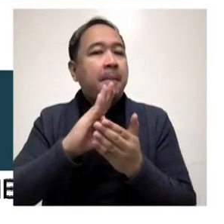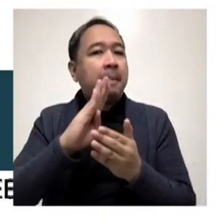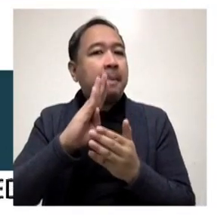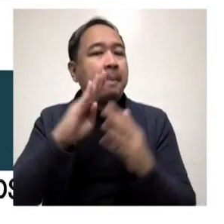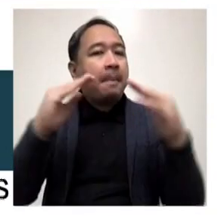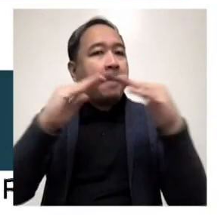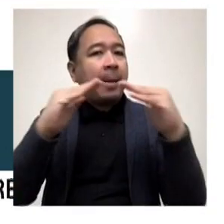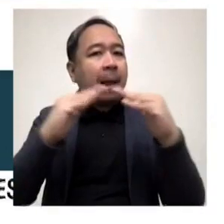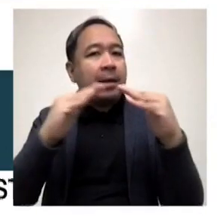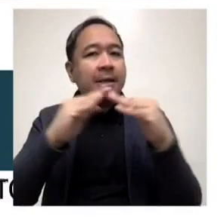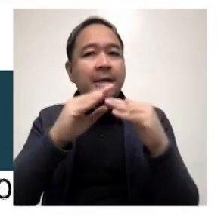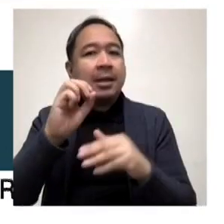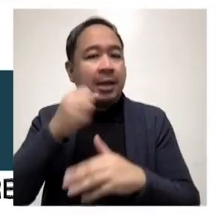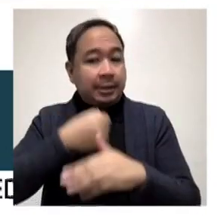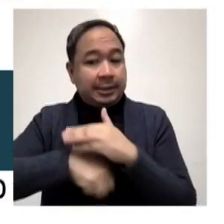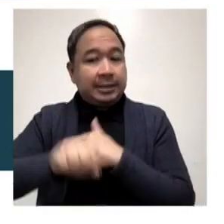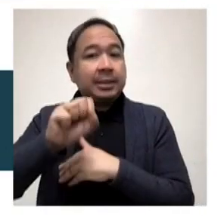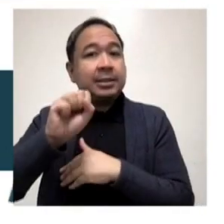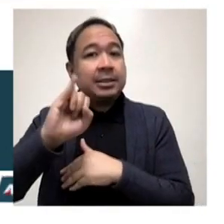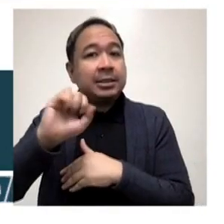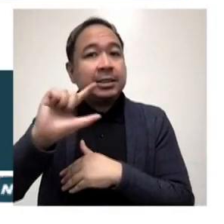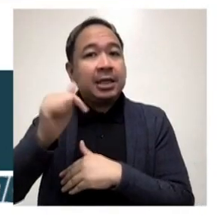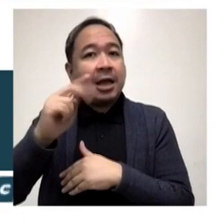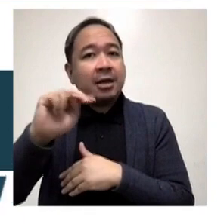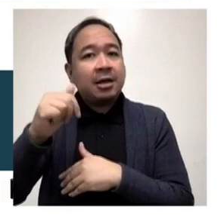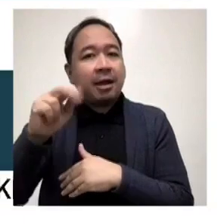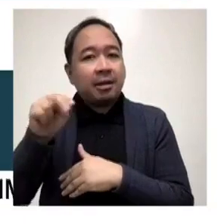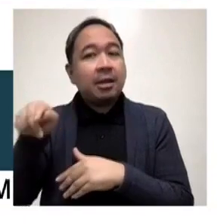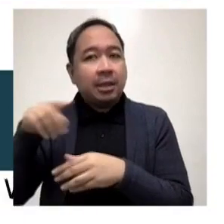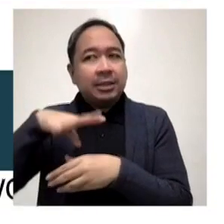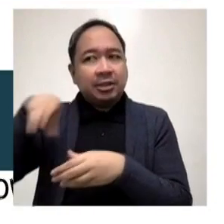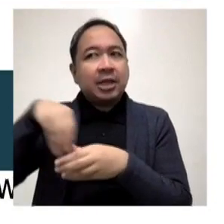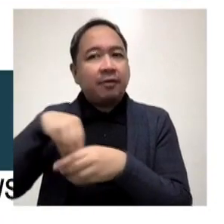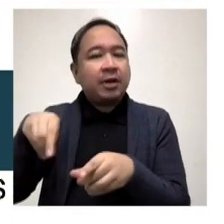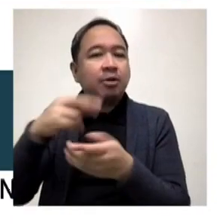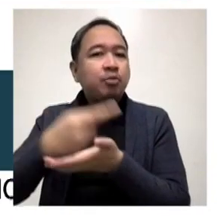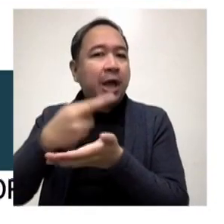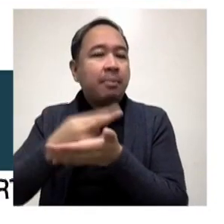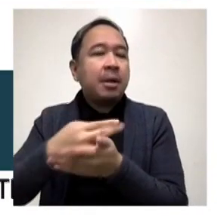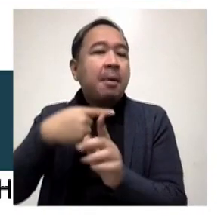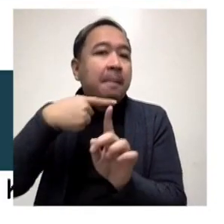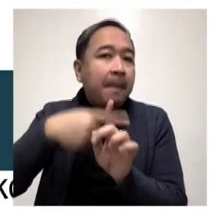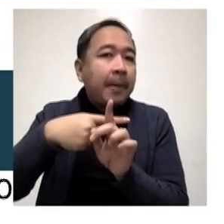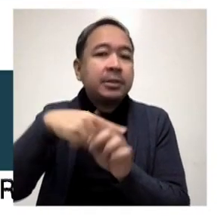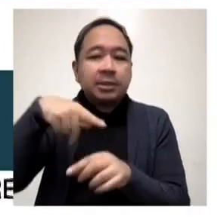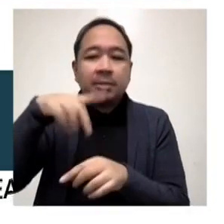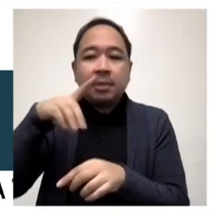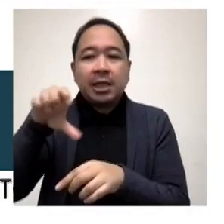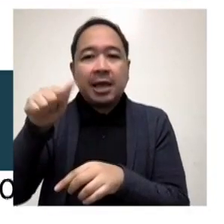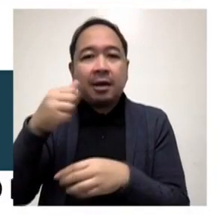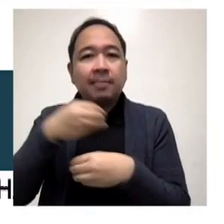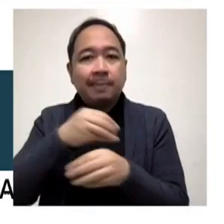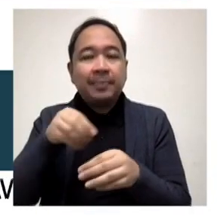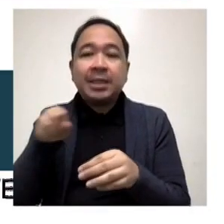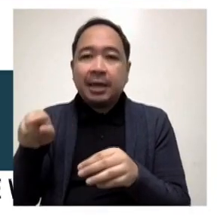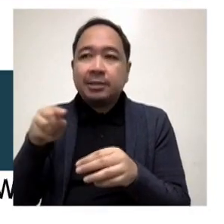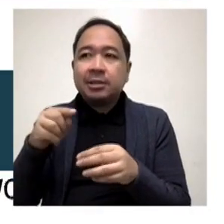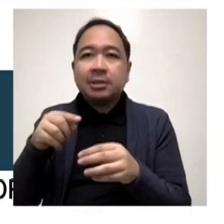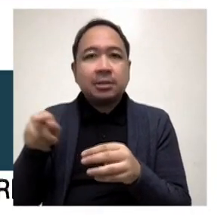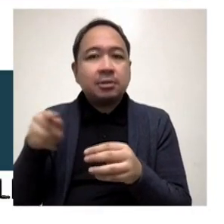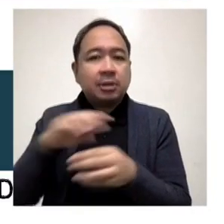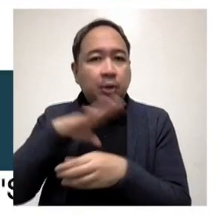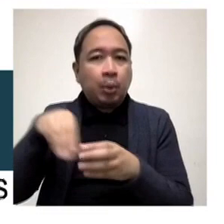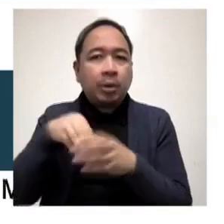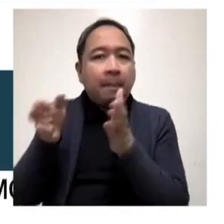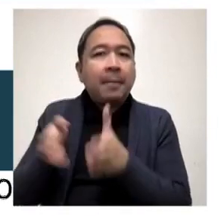center, wherein there will also be a PDEA office. And this is part of our drug clearing efforts. In fact, a part of